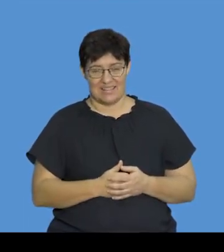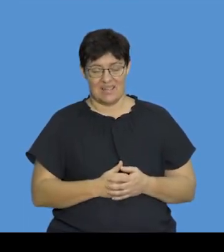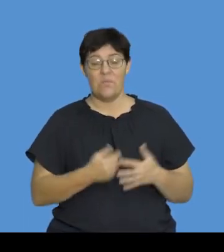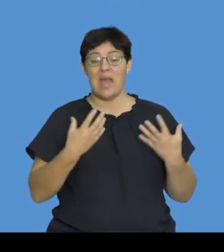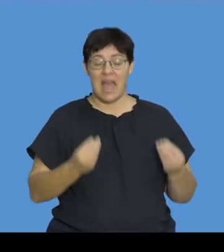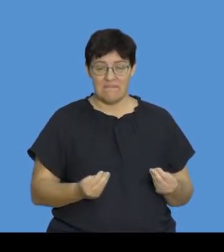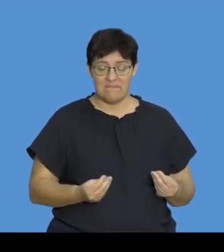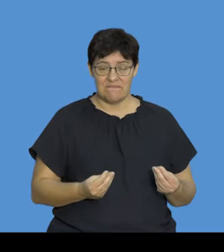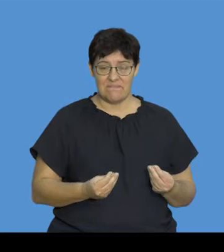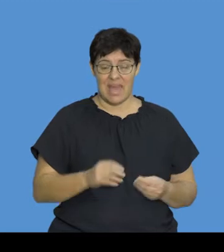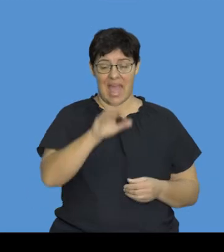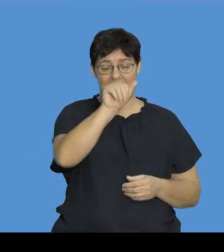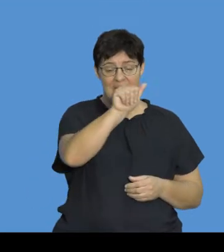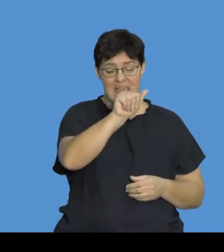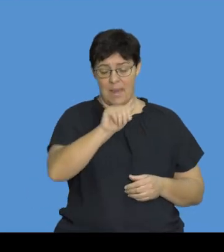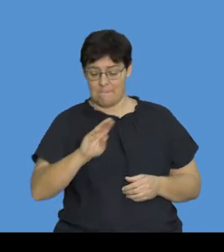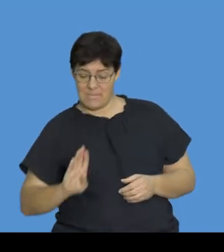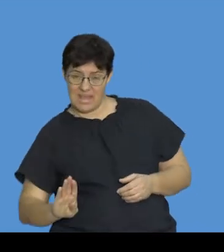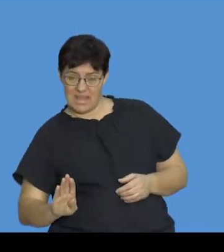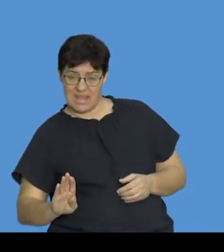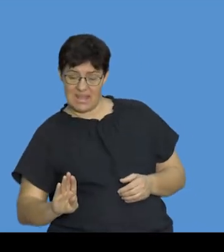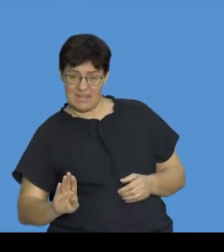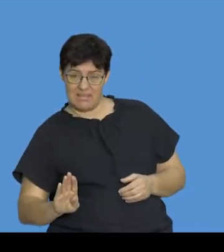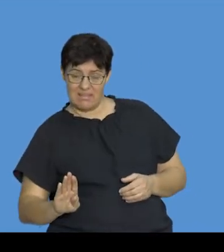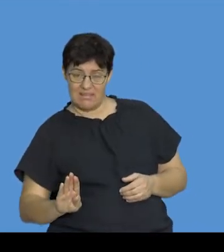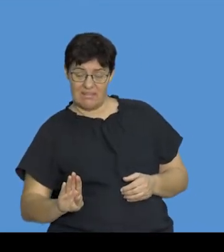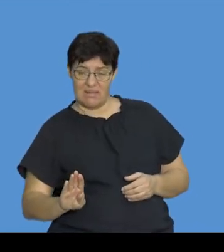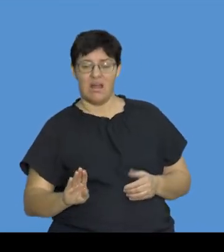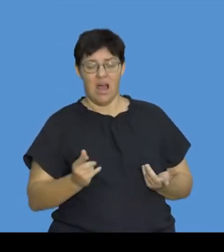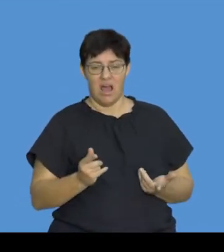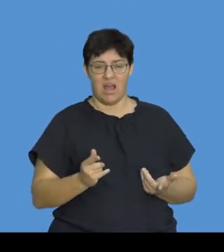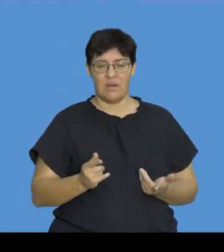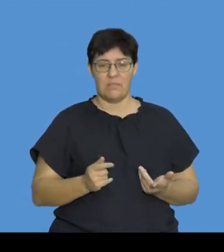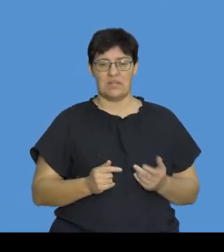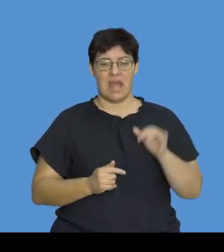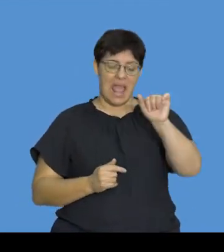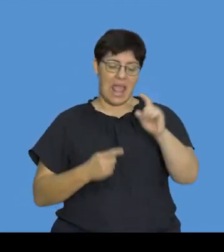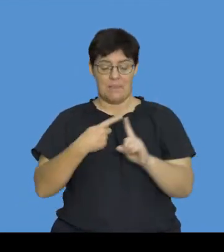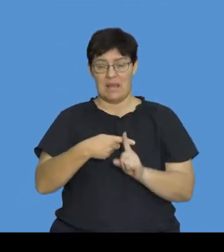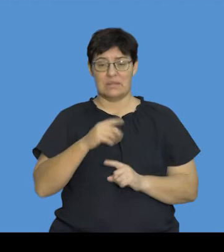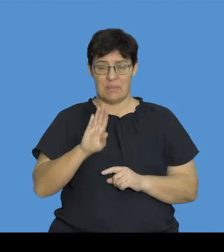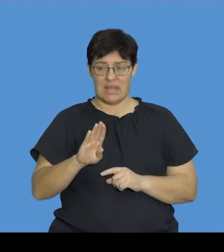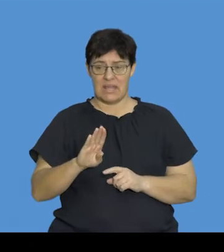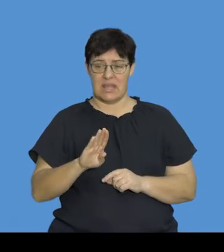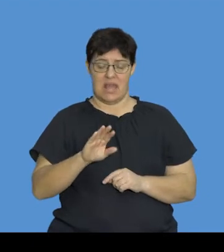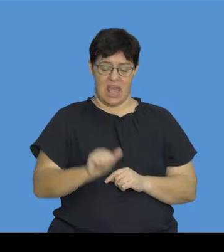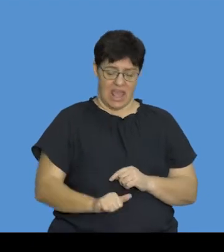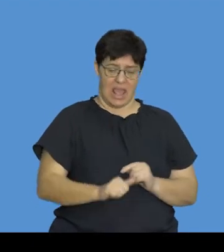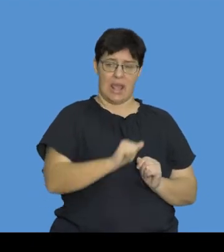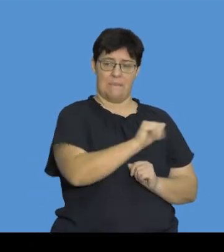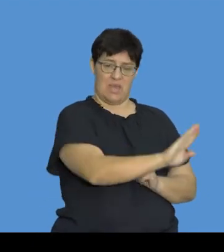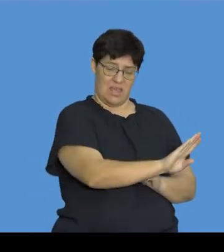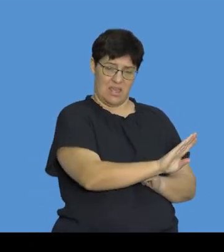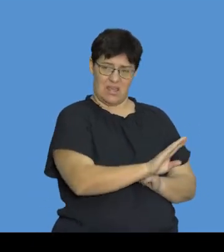If I add a portion to this particular square of mine and then I make it a plus b each side, how will I